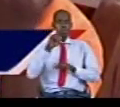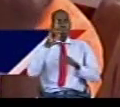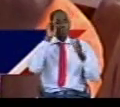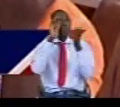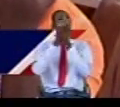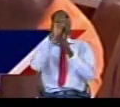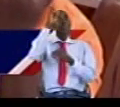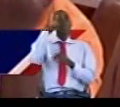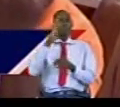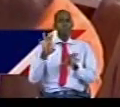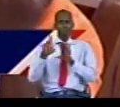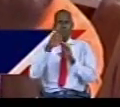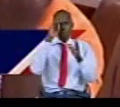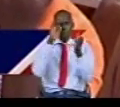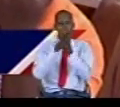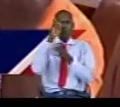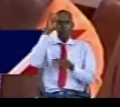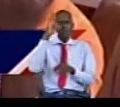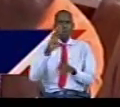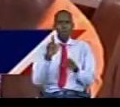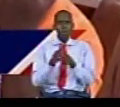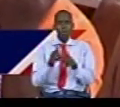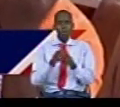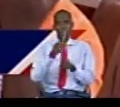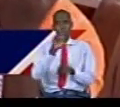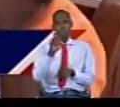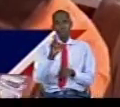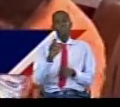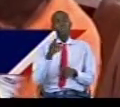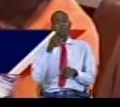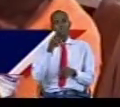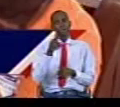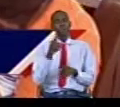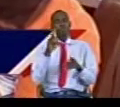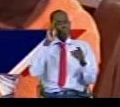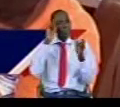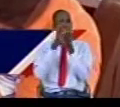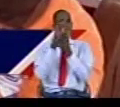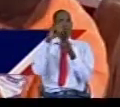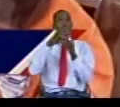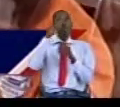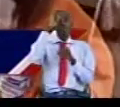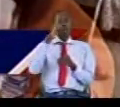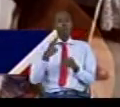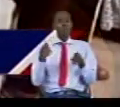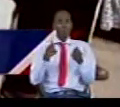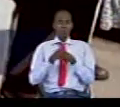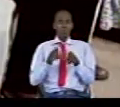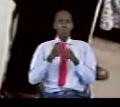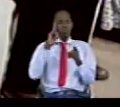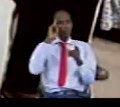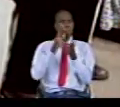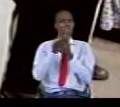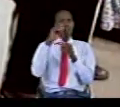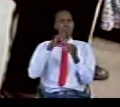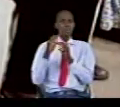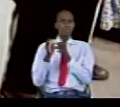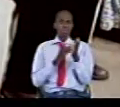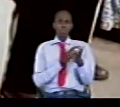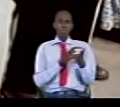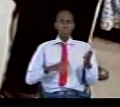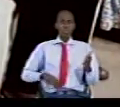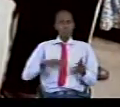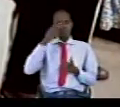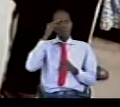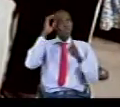God? Believe also in me. Believe on the Lord Jesus Christ. He's your Savior. He's your sanctifier. He is your all in all.